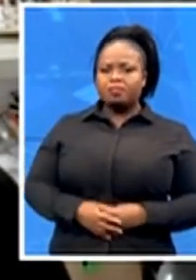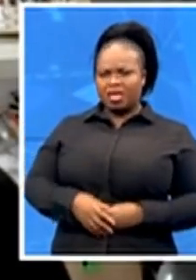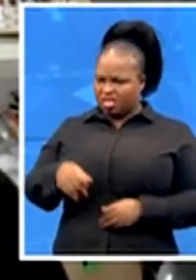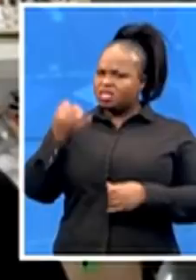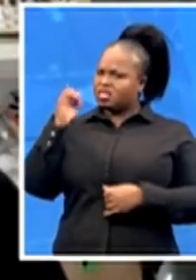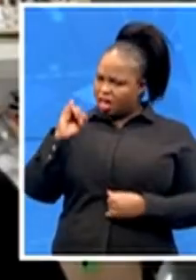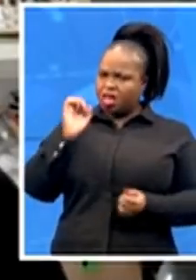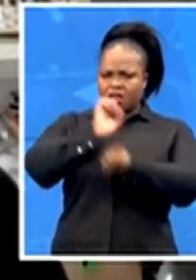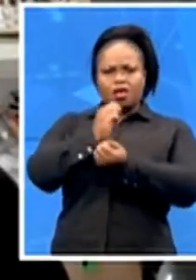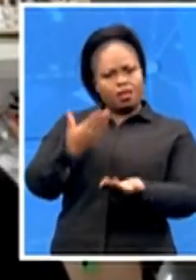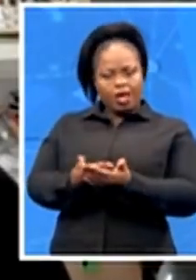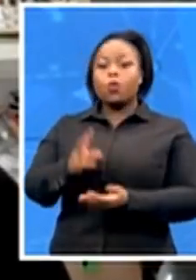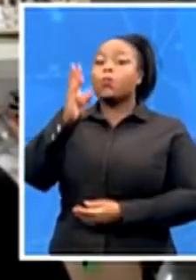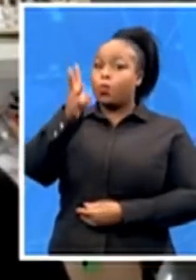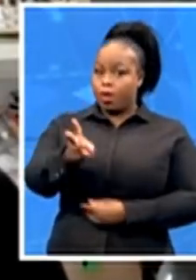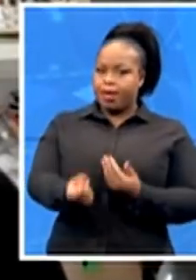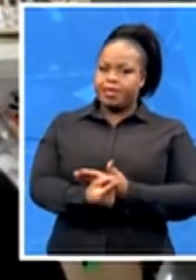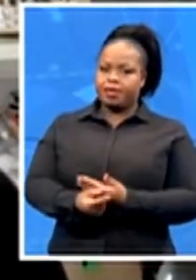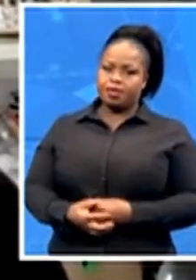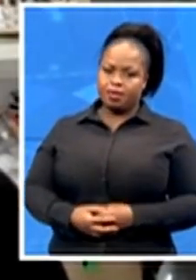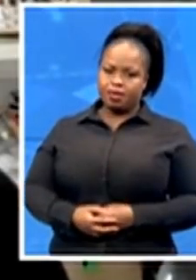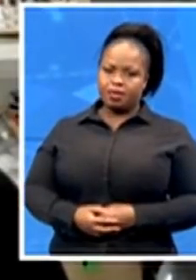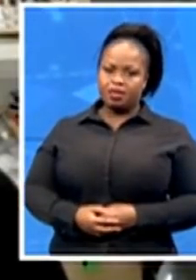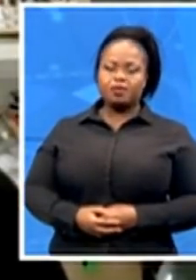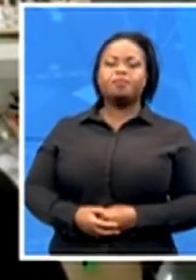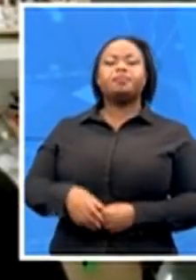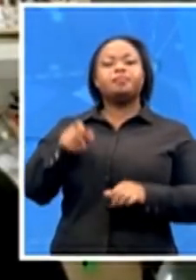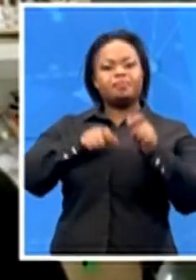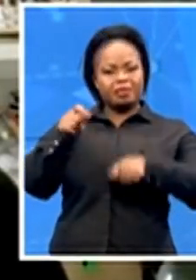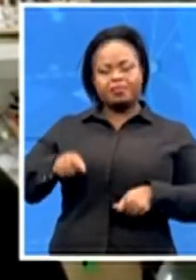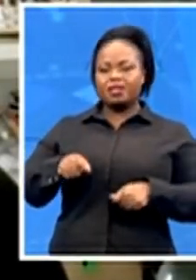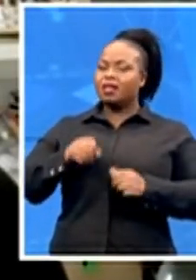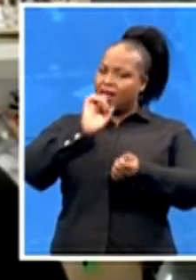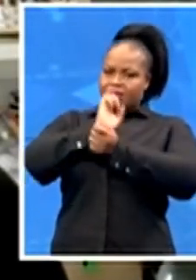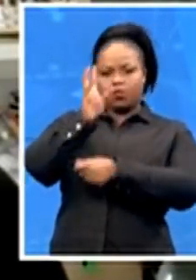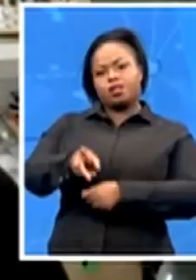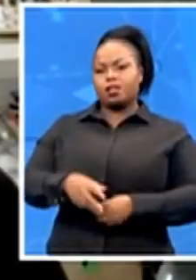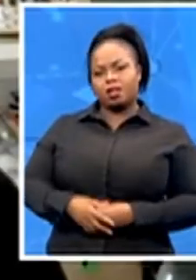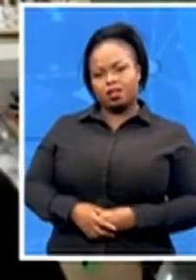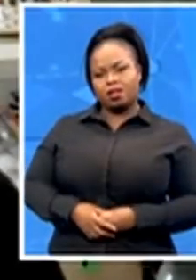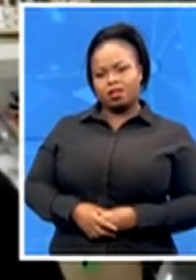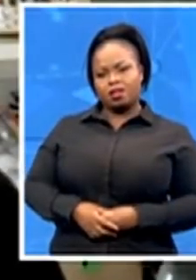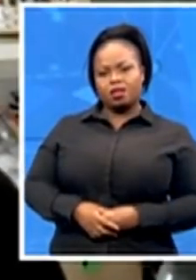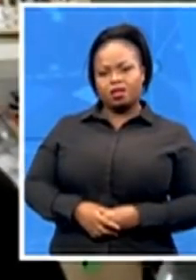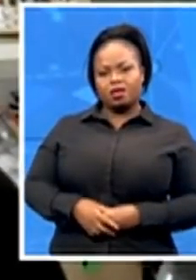believe so, that people will be arrested in Nkandla for